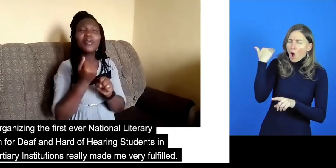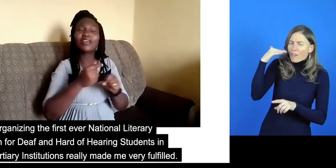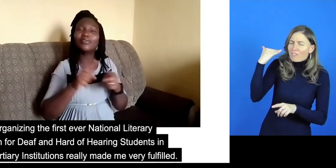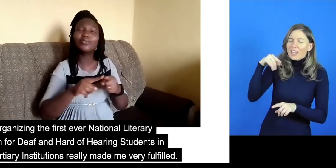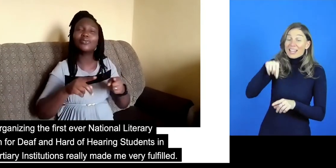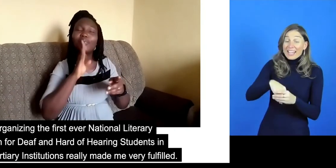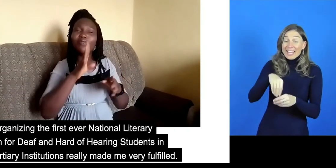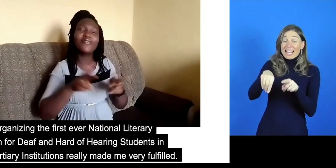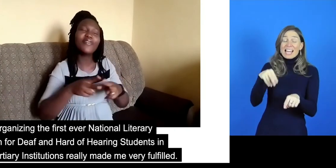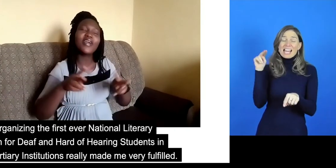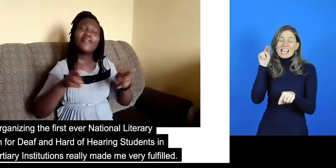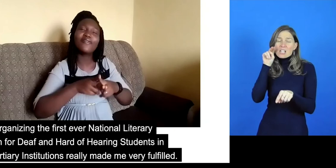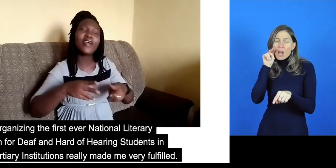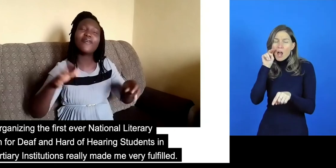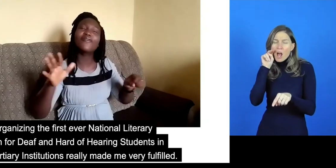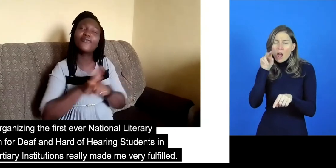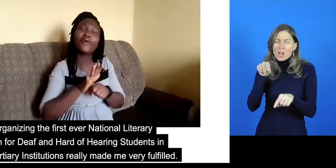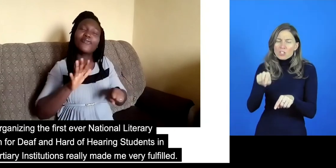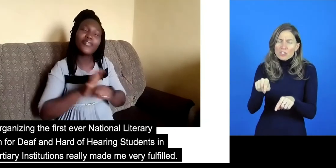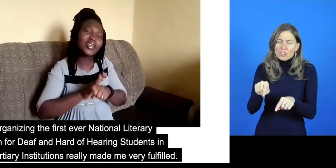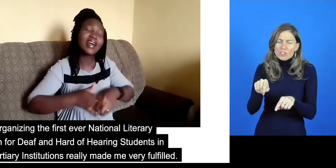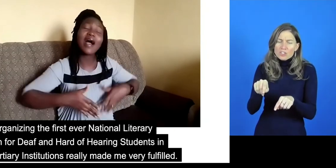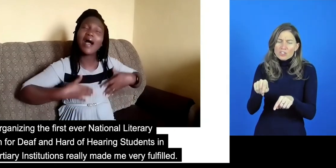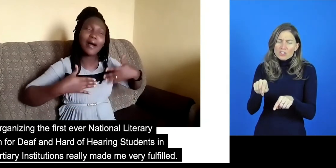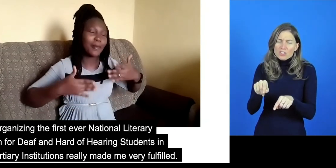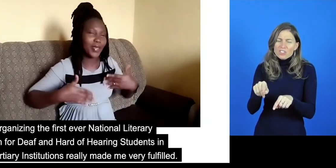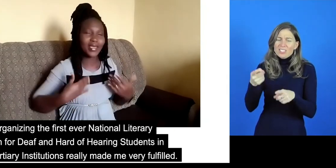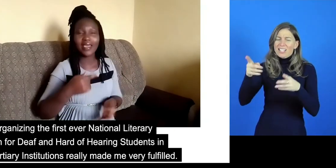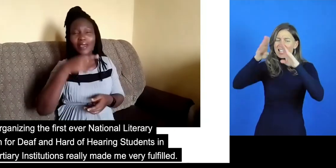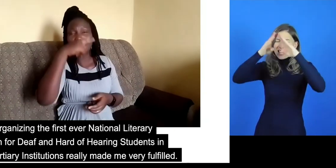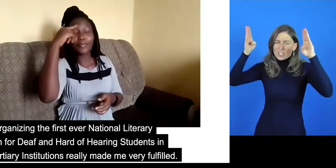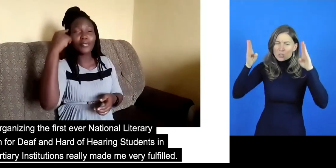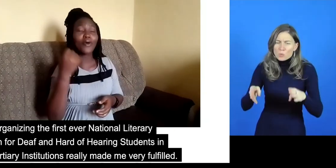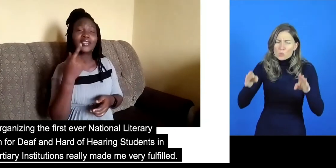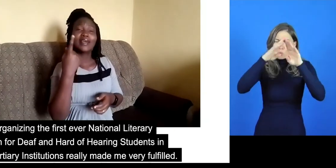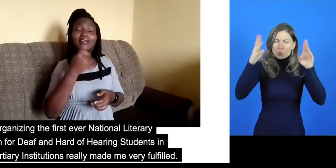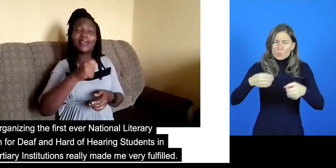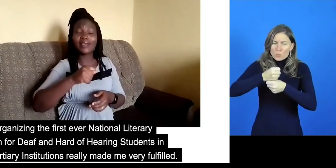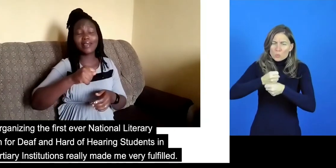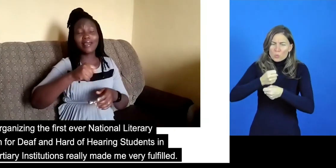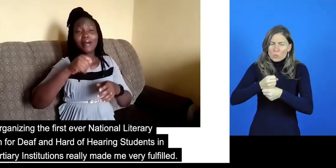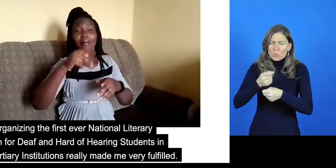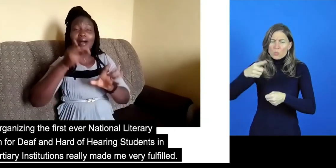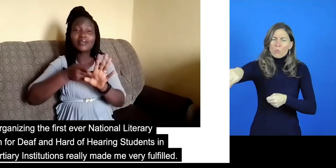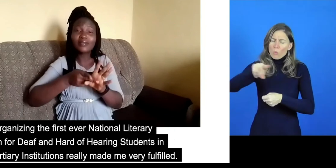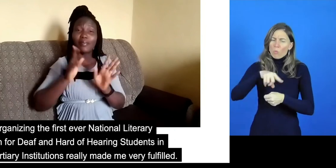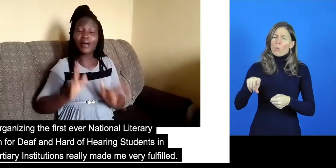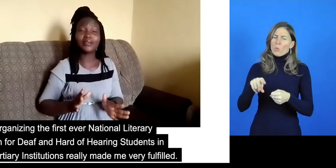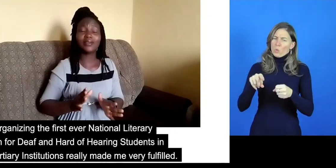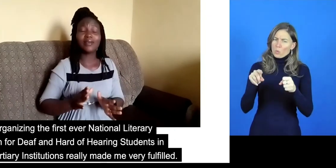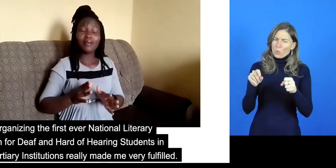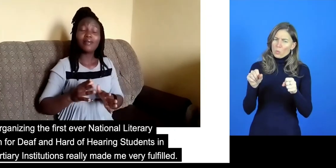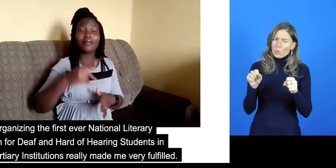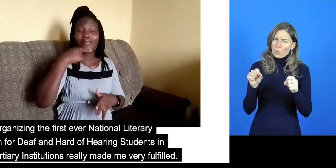I should make me to be very, very fulfilled and happy. Because the